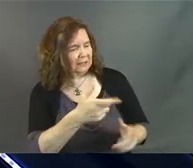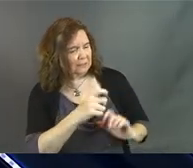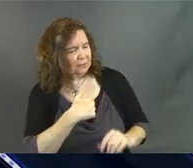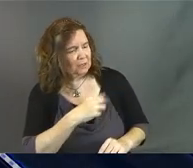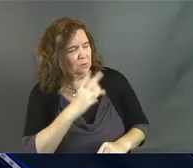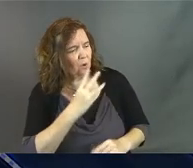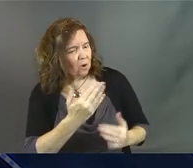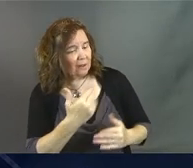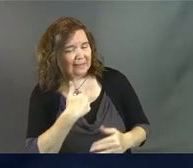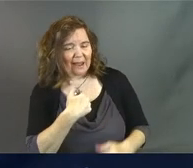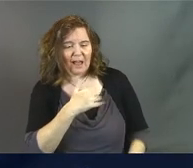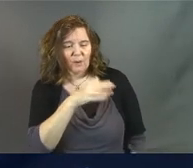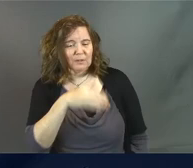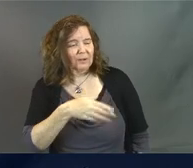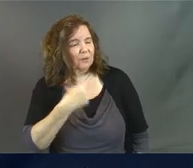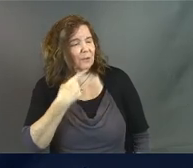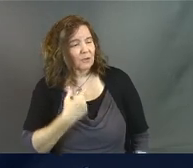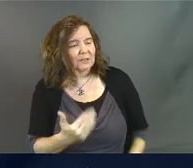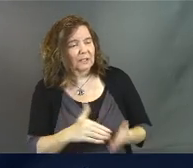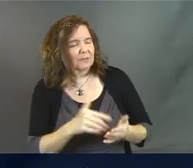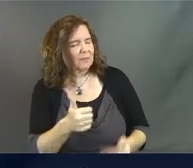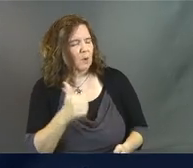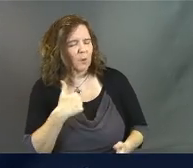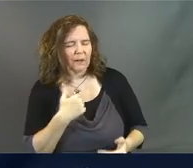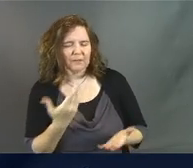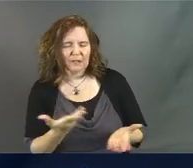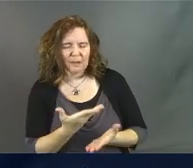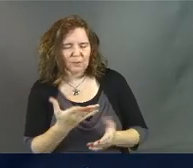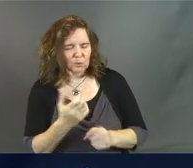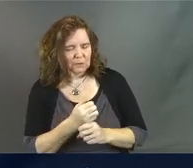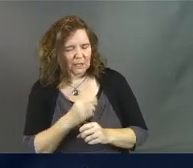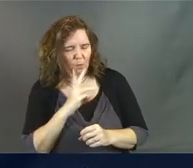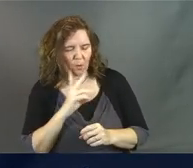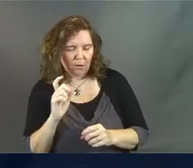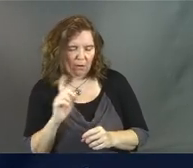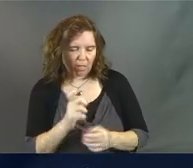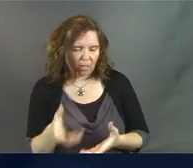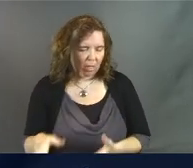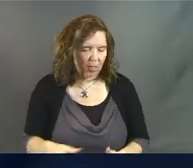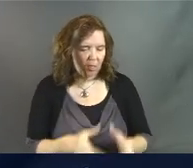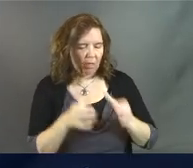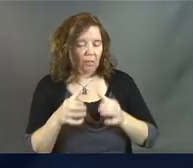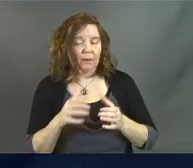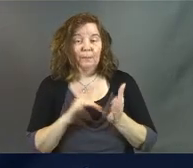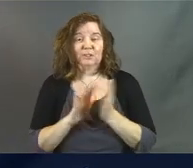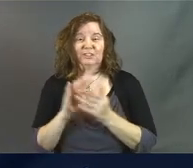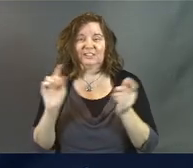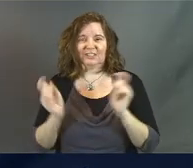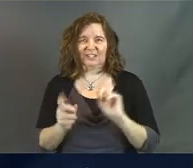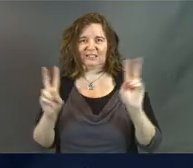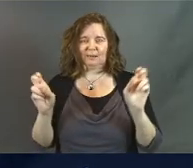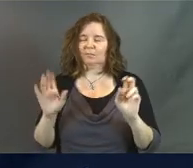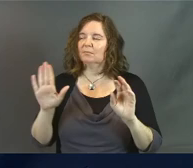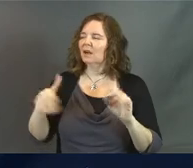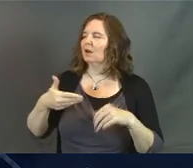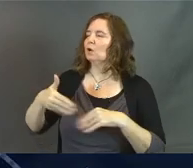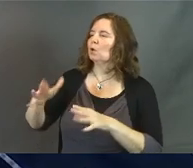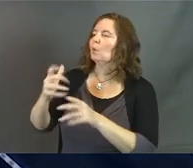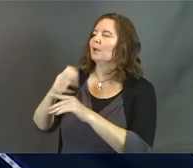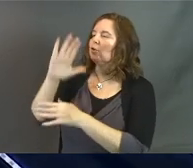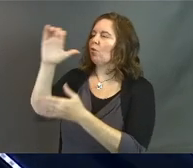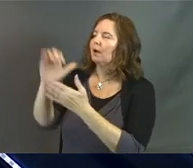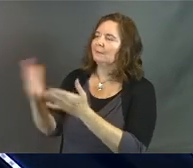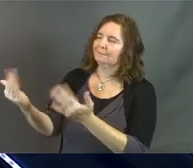water. Then I'll never be thirsty again. I won't have to come here to get water. And Jesus changes the subject. Go and get your husband.